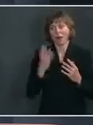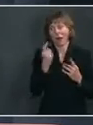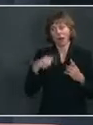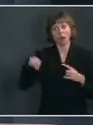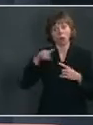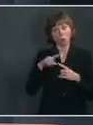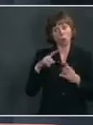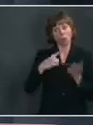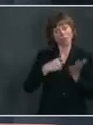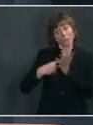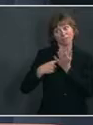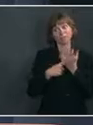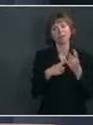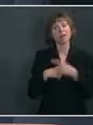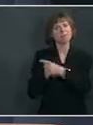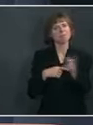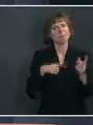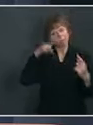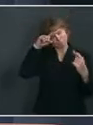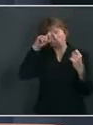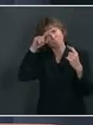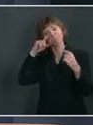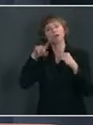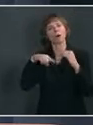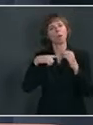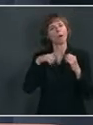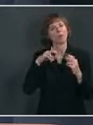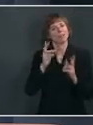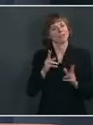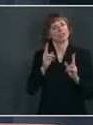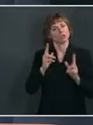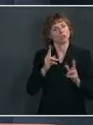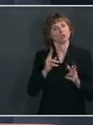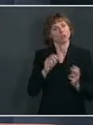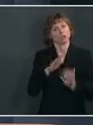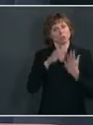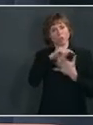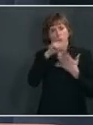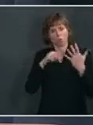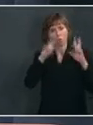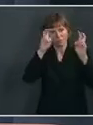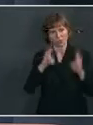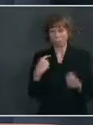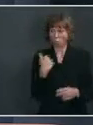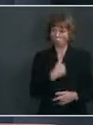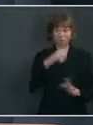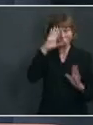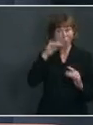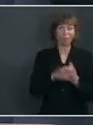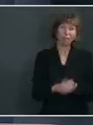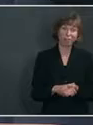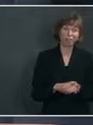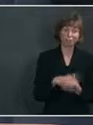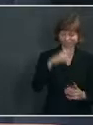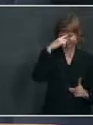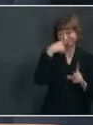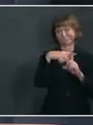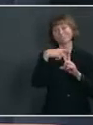about the urgency of addressing these issues. So, no, we're actually pretty hopeful and optimistic about